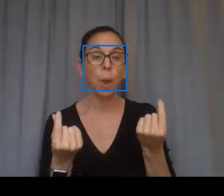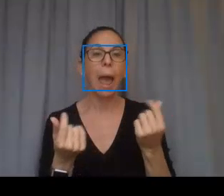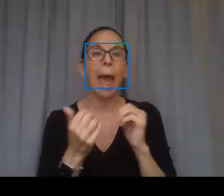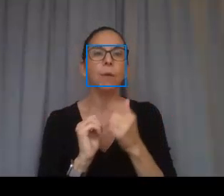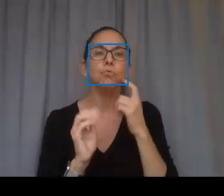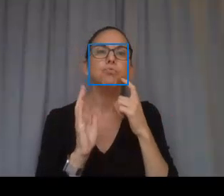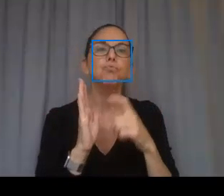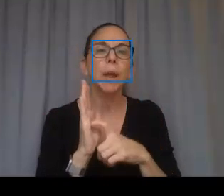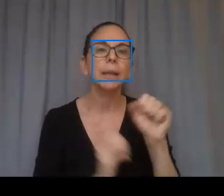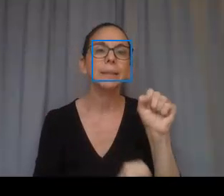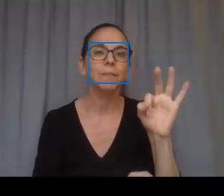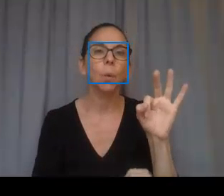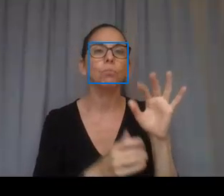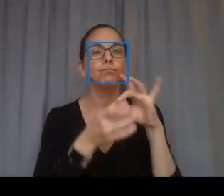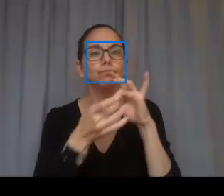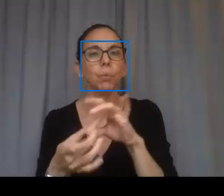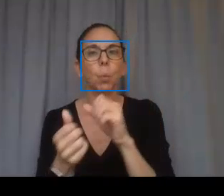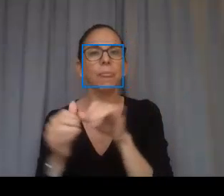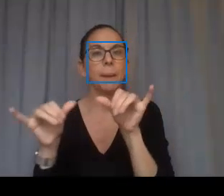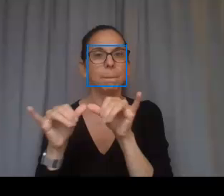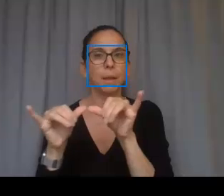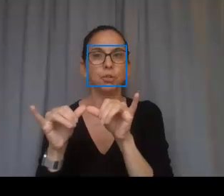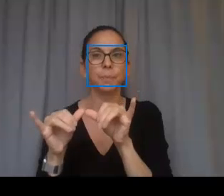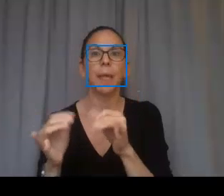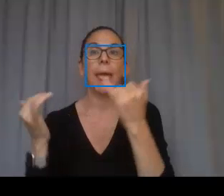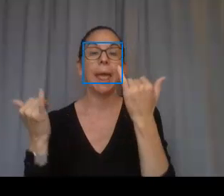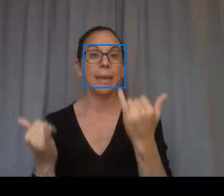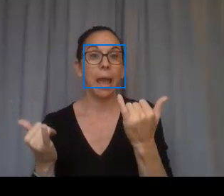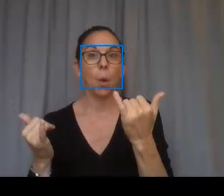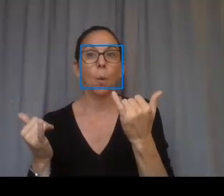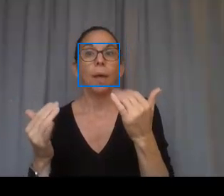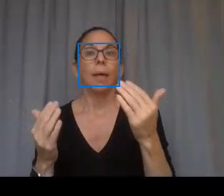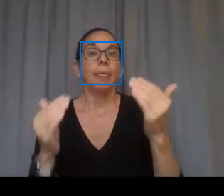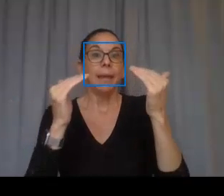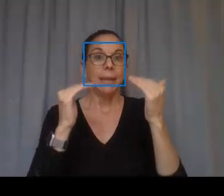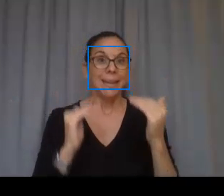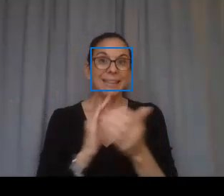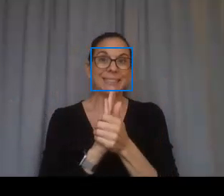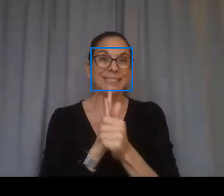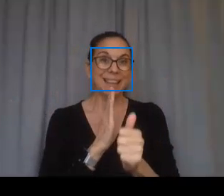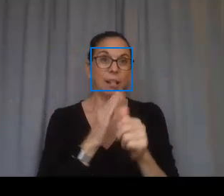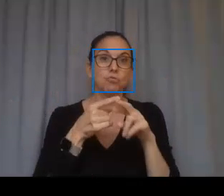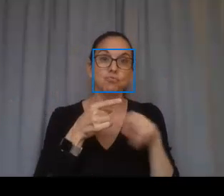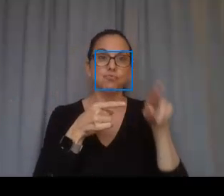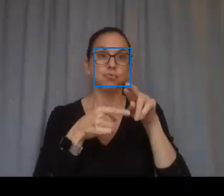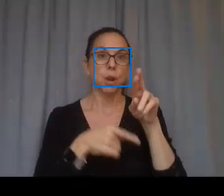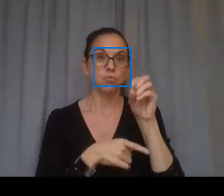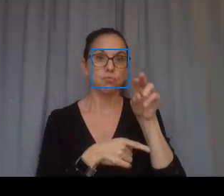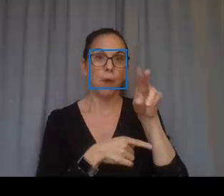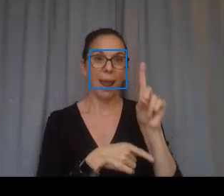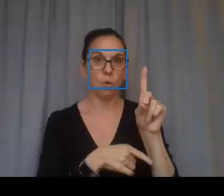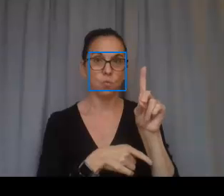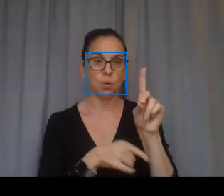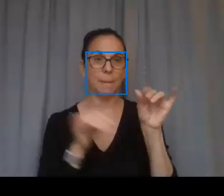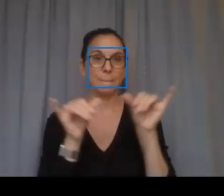digits in measurements. We're going to jump to the next skill, actually, which is rounding measurements